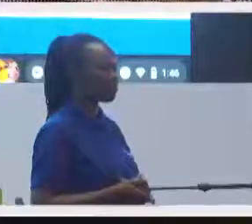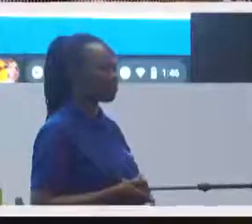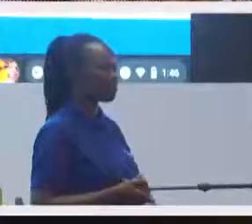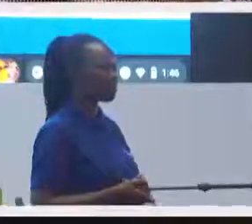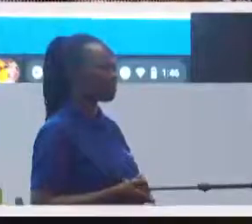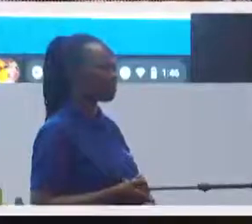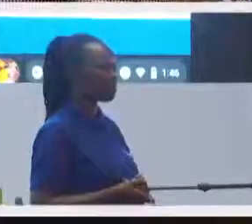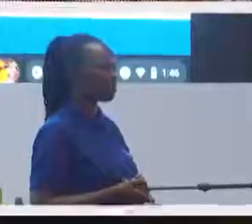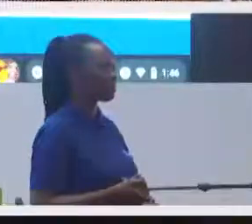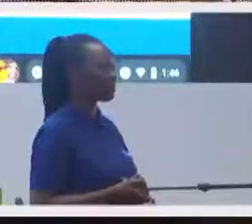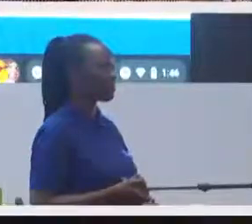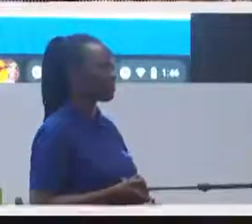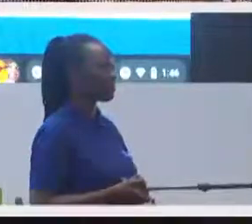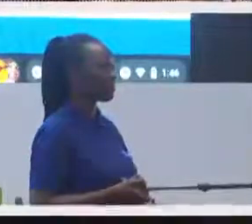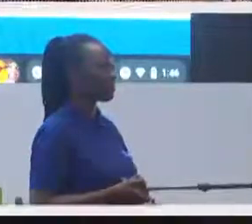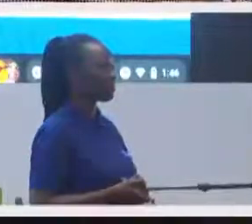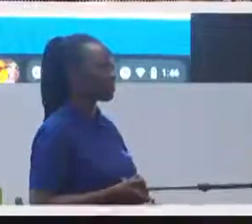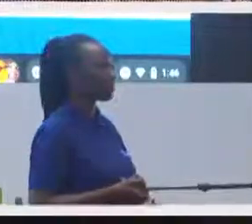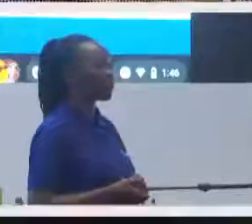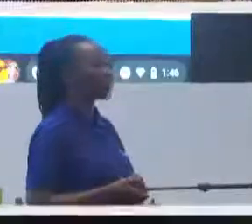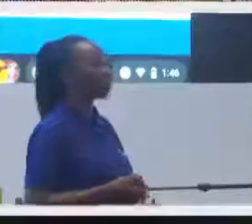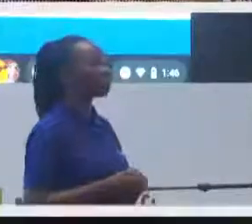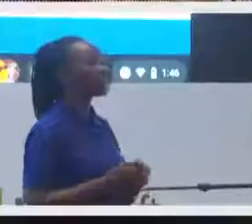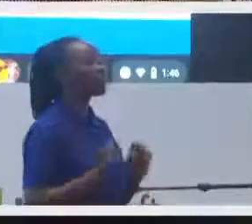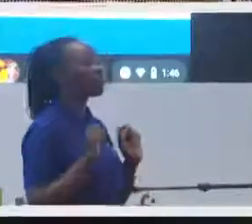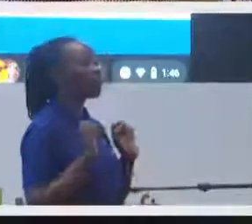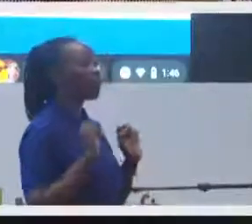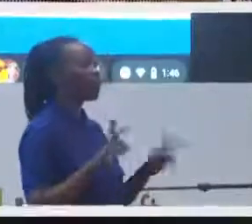Okay. All right. I hope that's